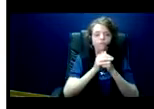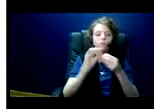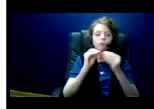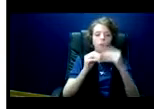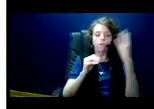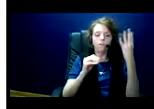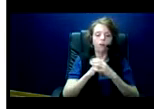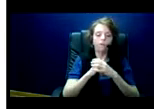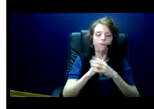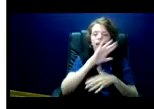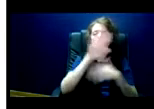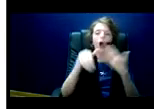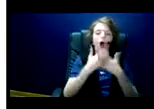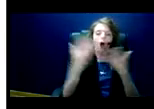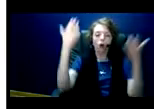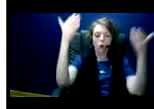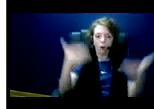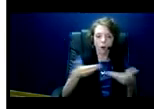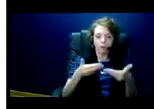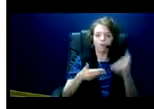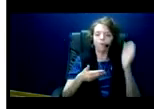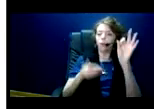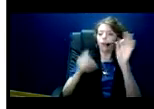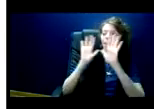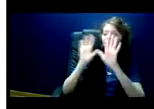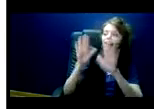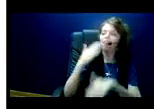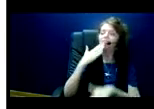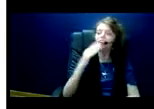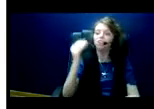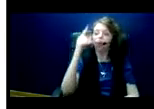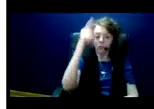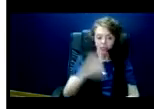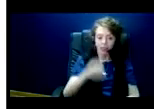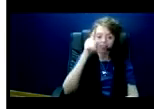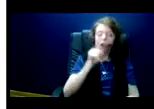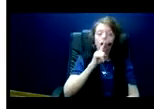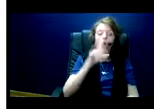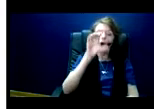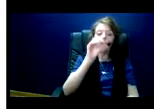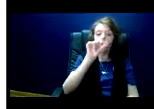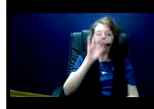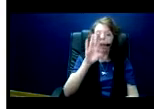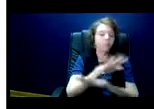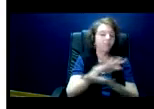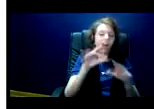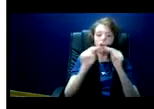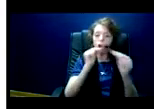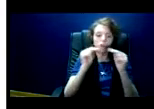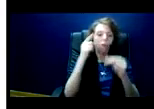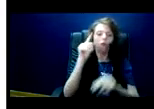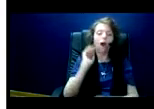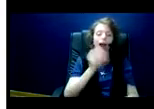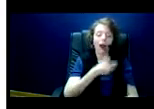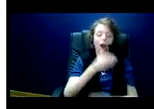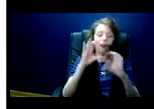4, all are welcome. Fantastic, thank you. So these are Collabs non-negotiables for our classes. Yours might